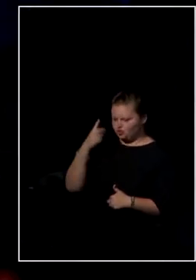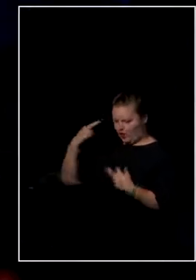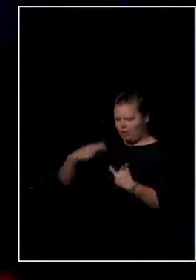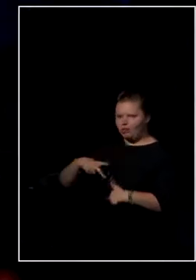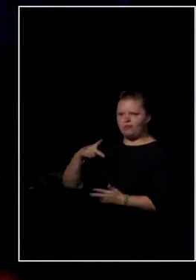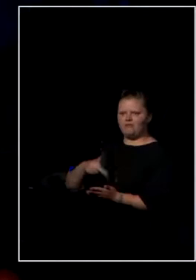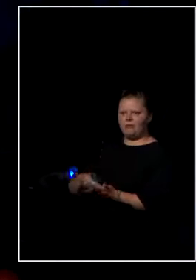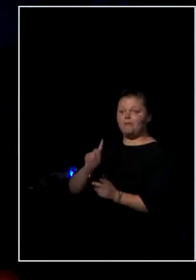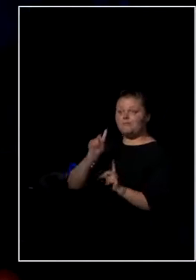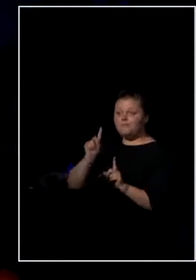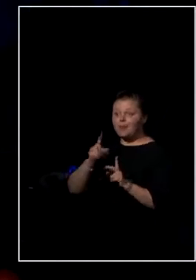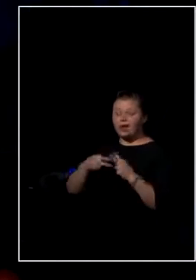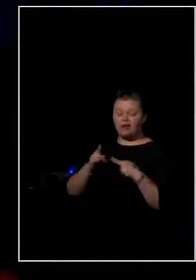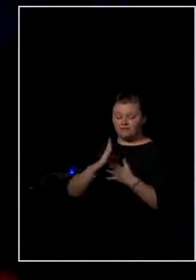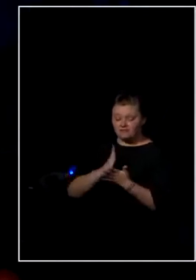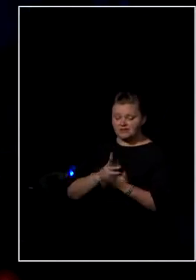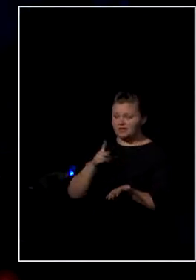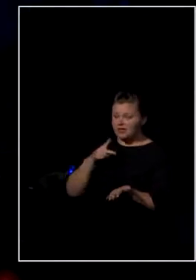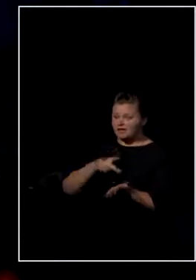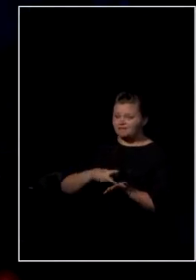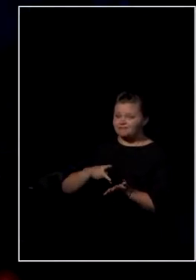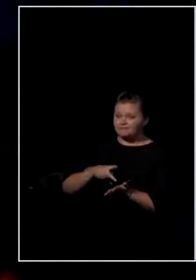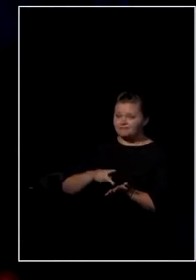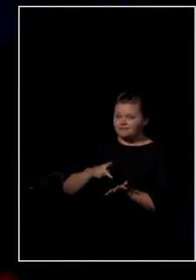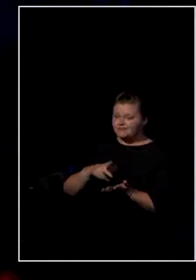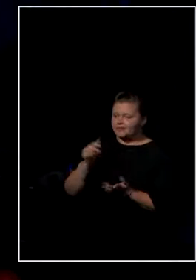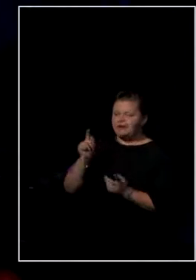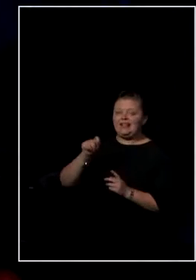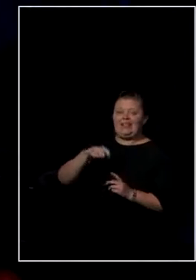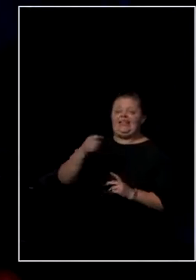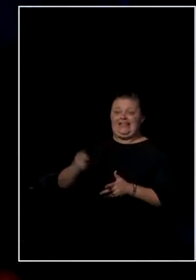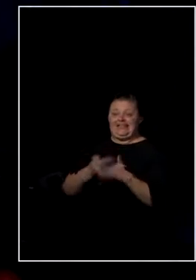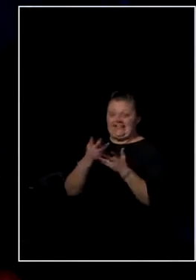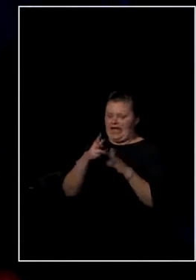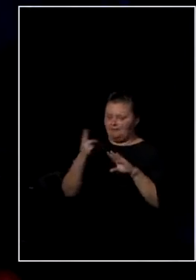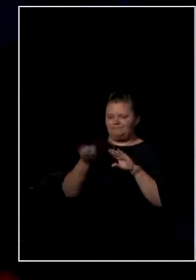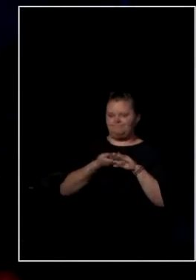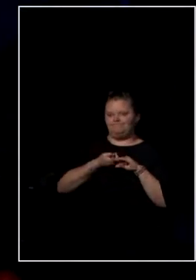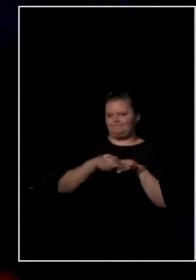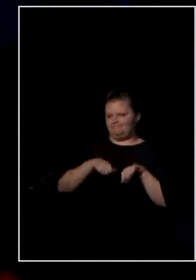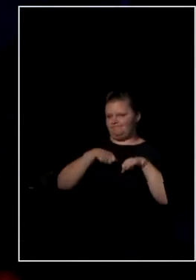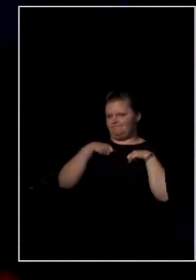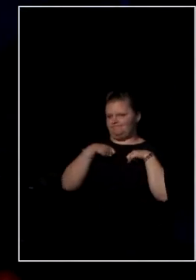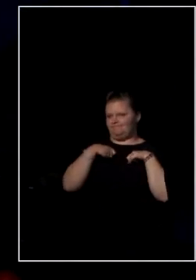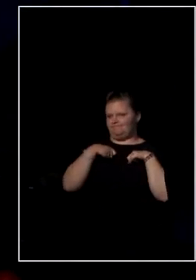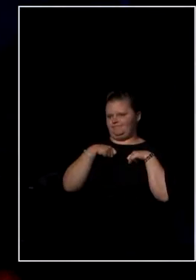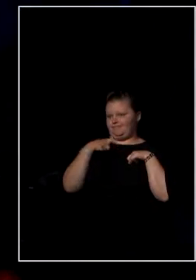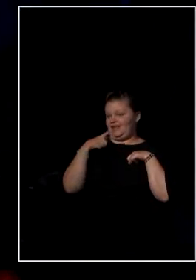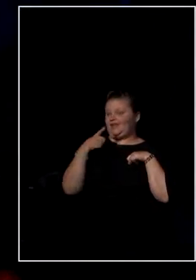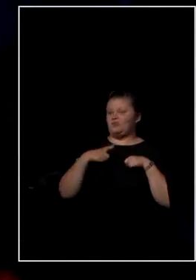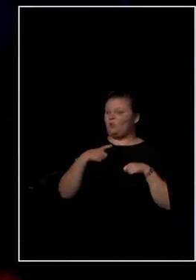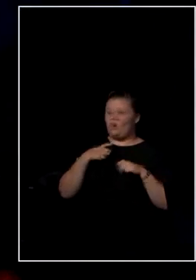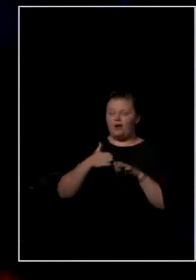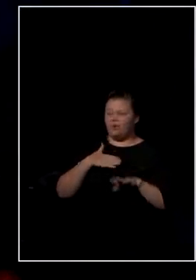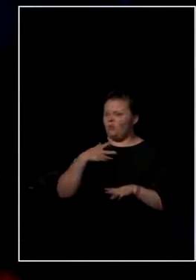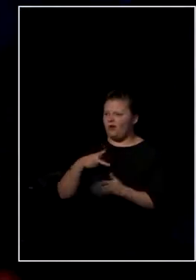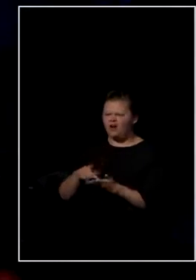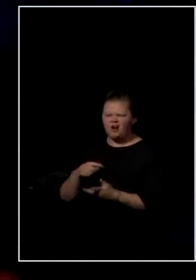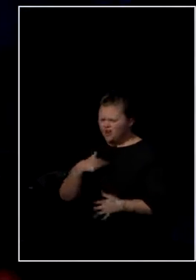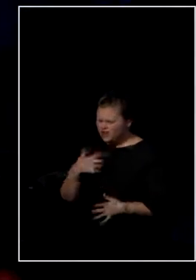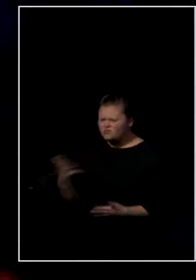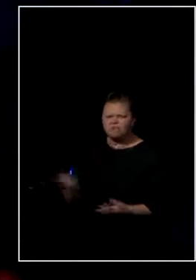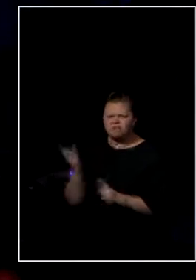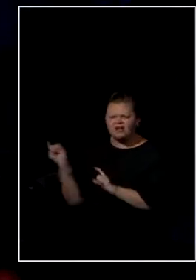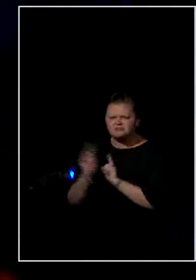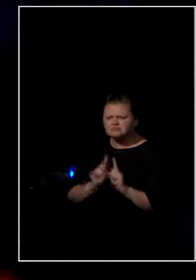if I went for a walk, I would then have had to spend the next day in bed. So I didn't want to go for that walk. And he's like, no, you have to